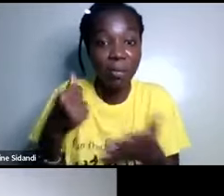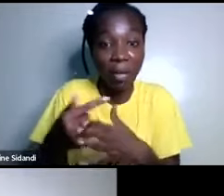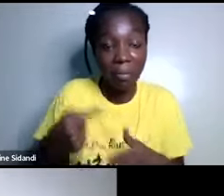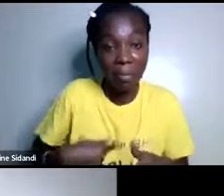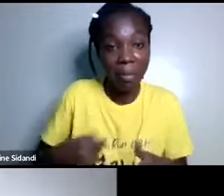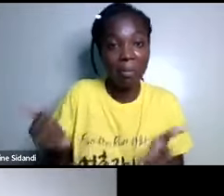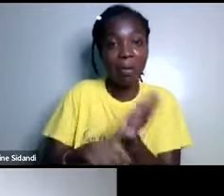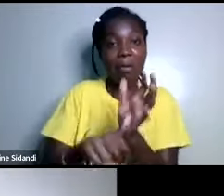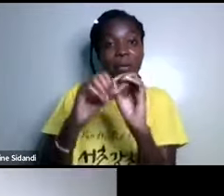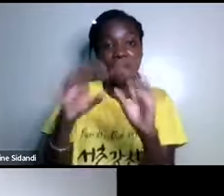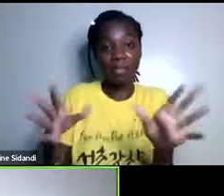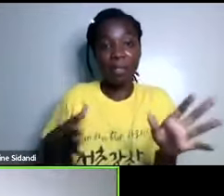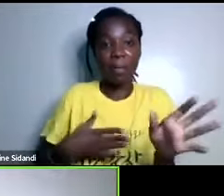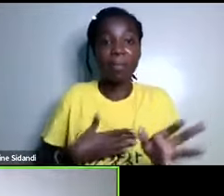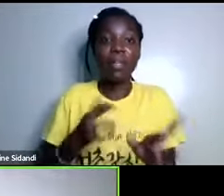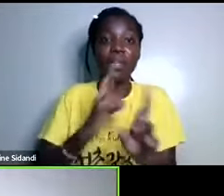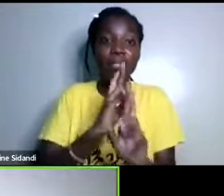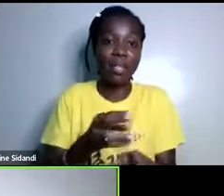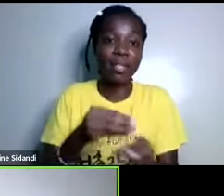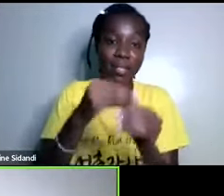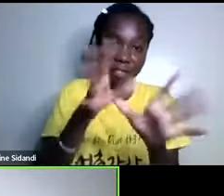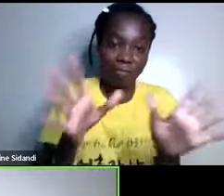results. Okay.